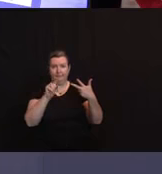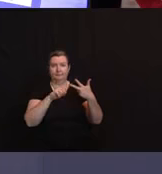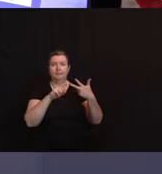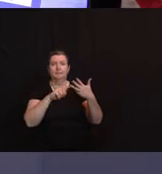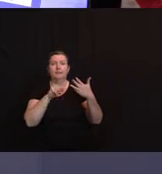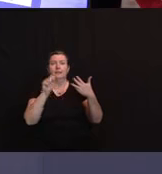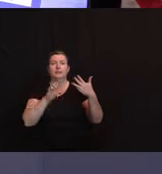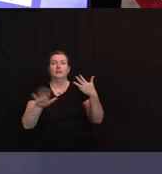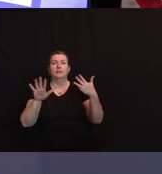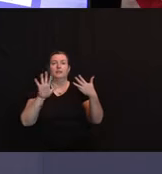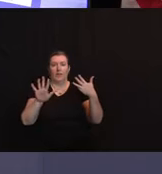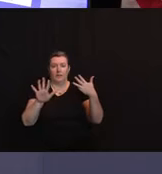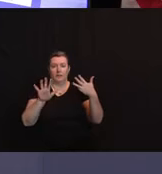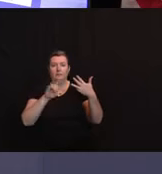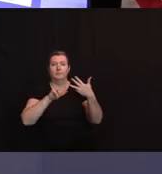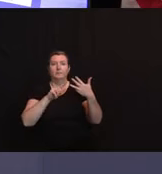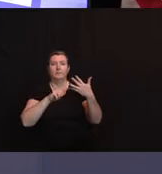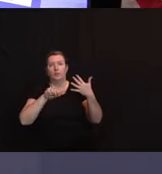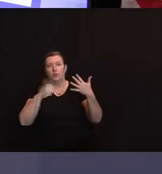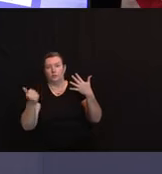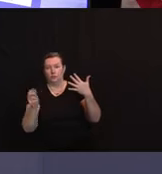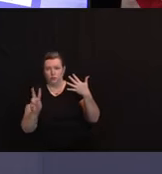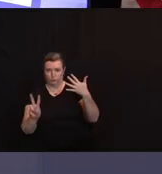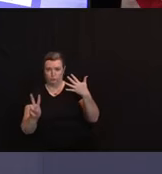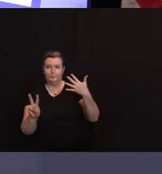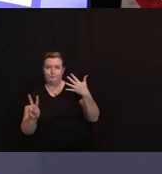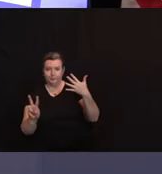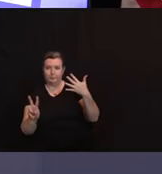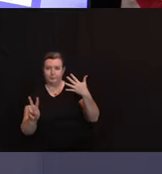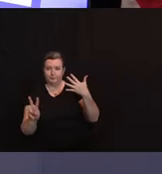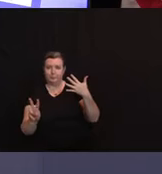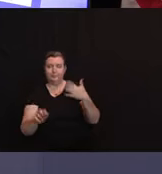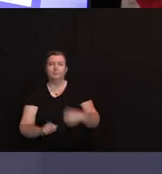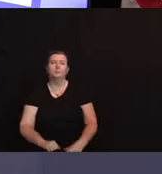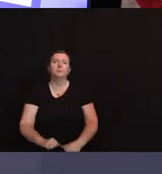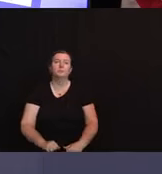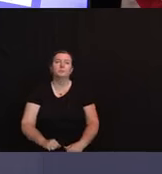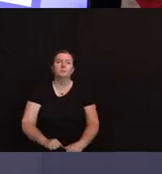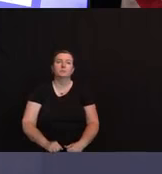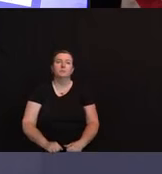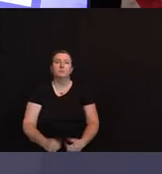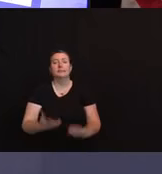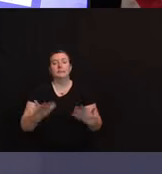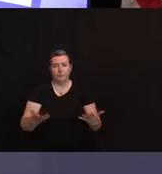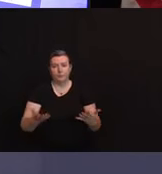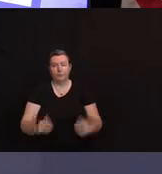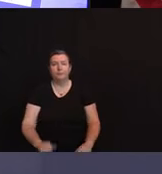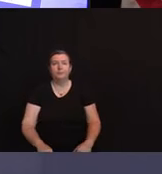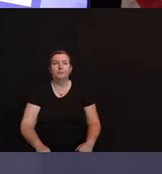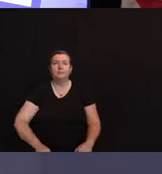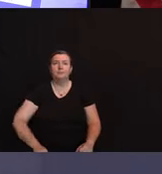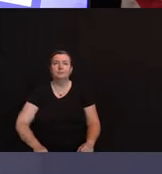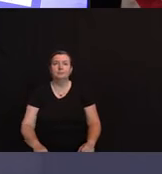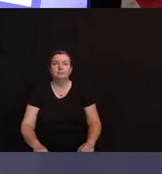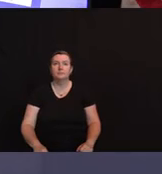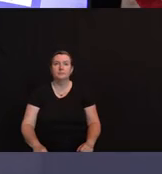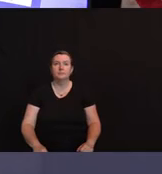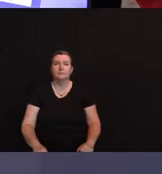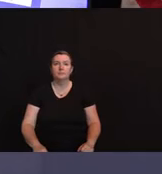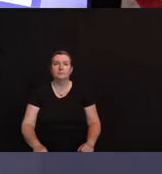other, 1.8%. As of July 19th, we are reporting all but 1